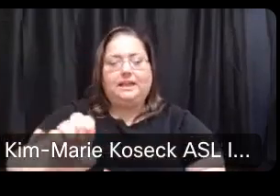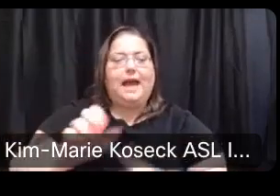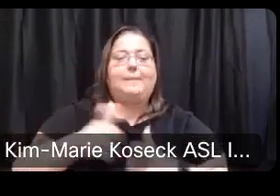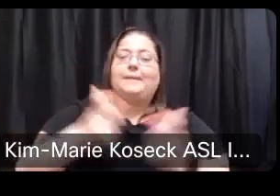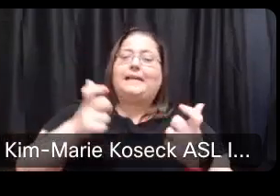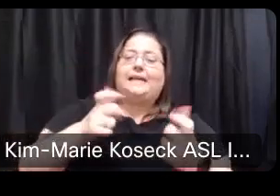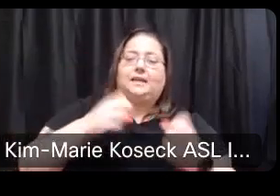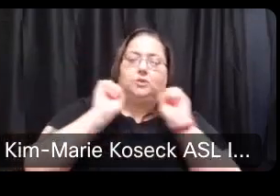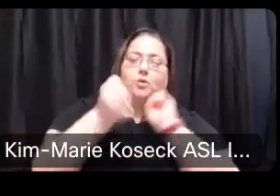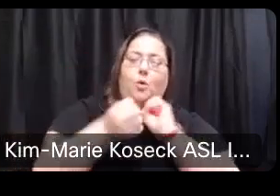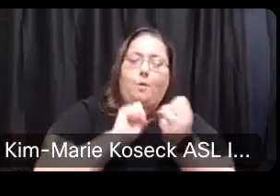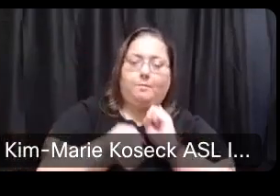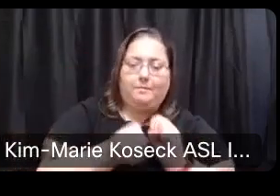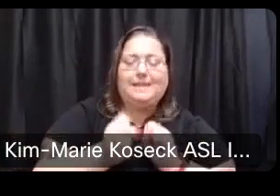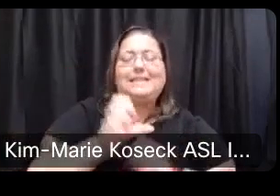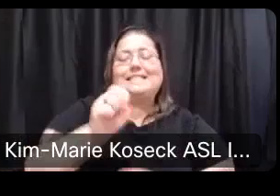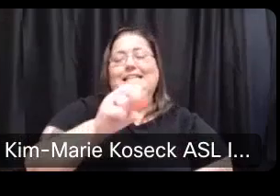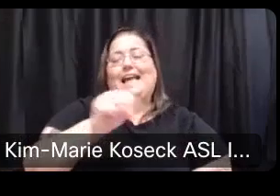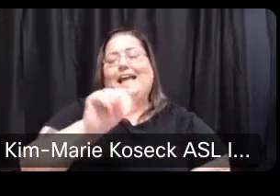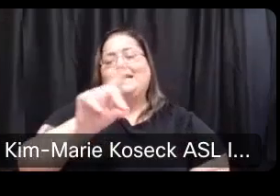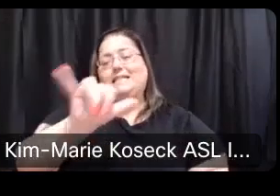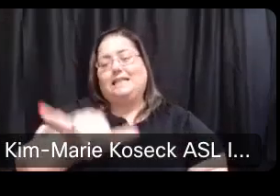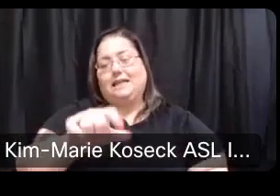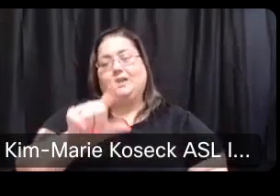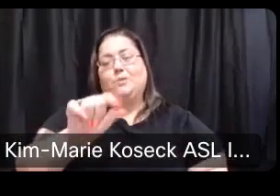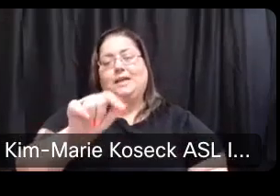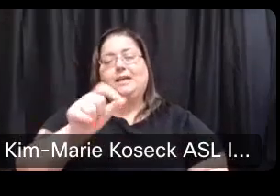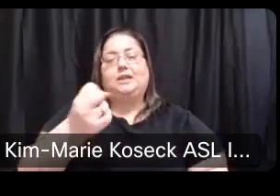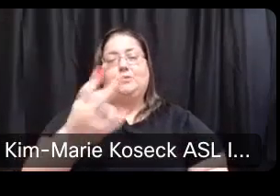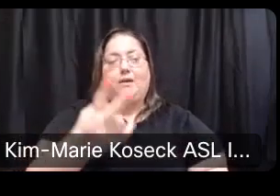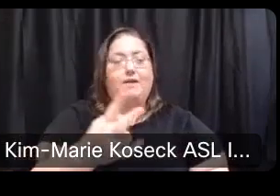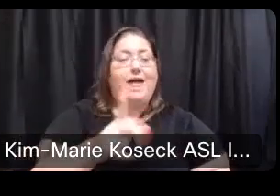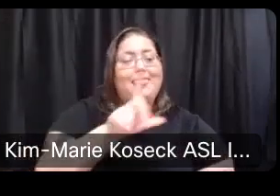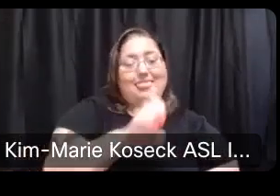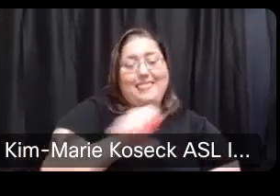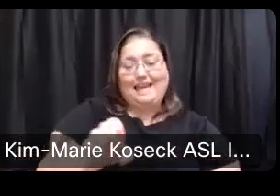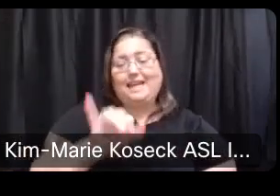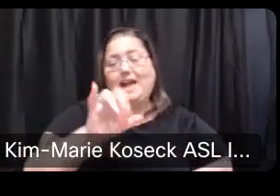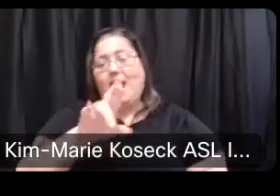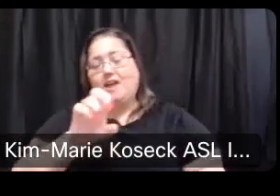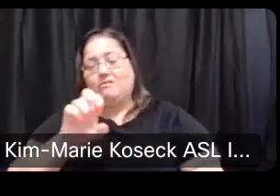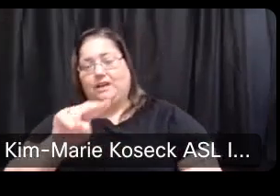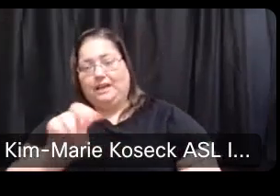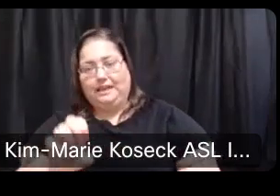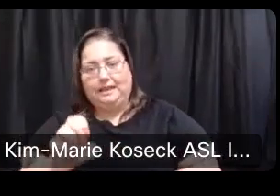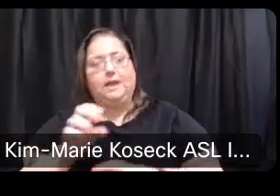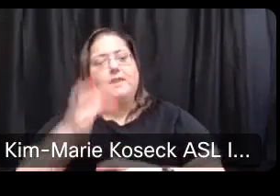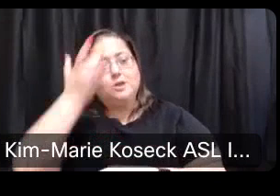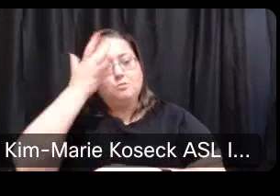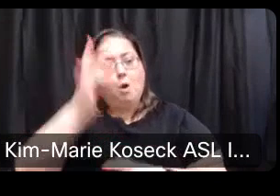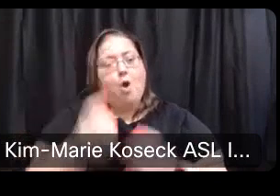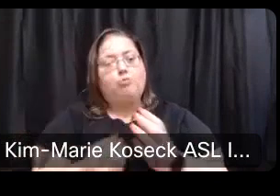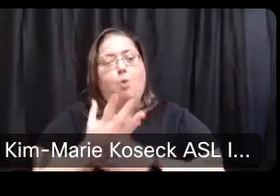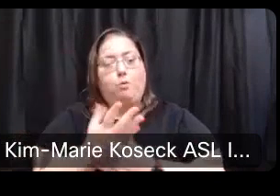in 2012. So after Lee and Irene, we took money from our Smart Growth